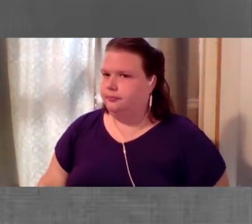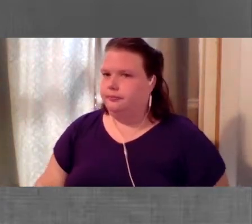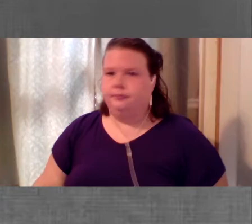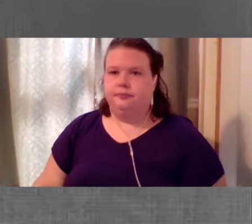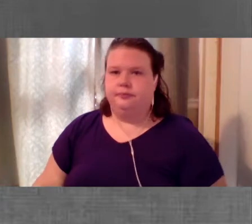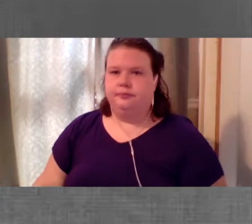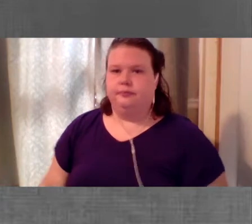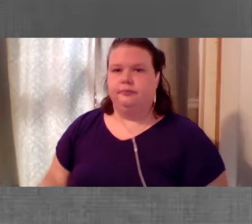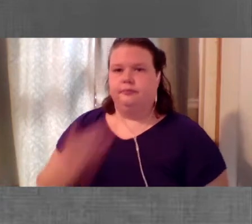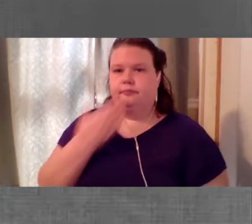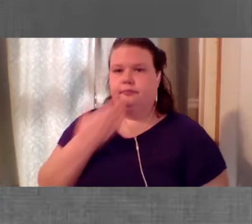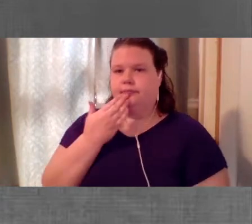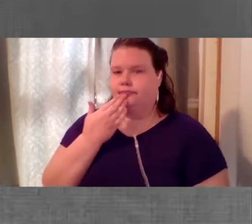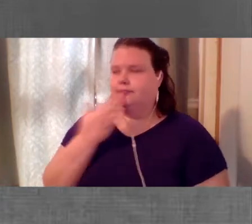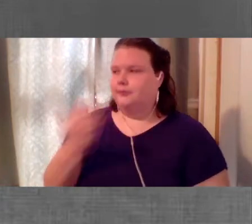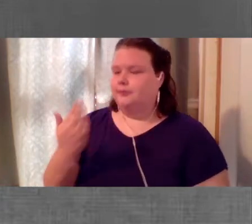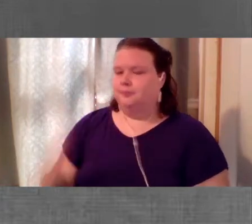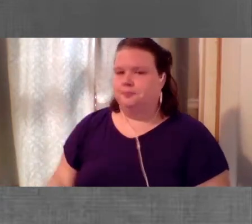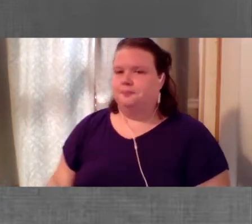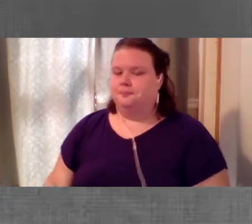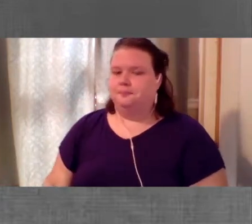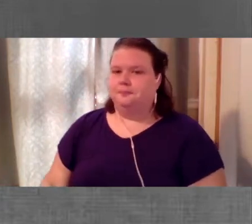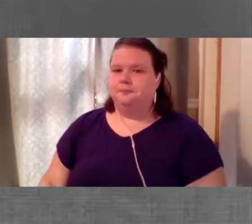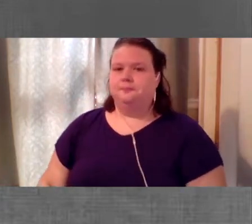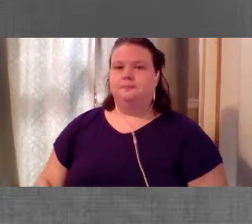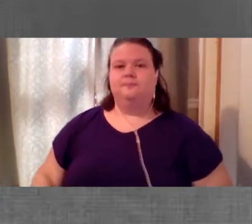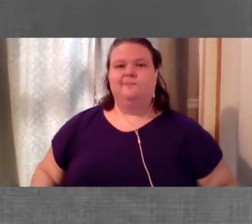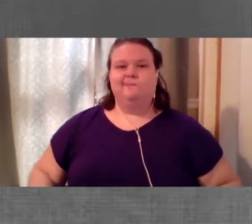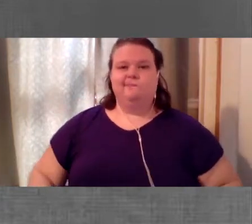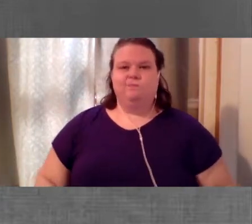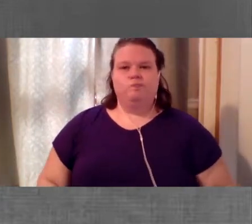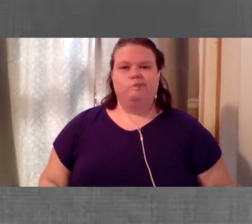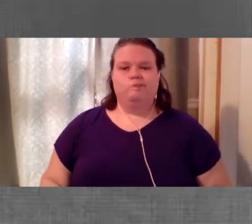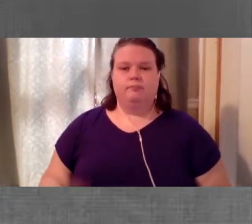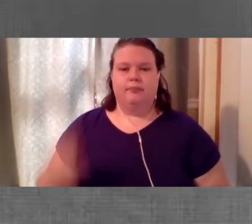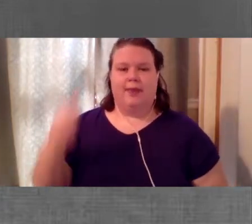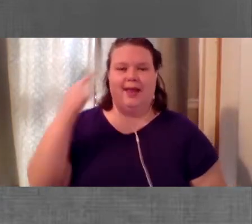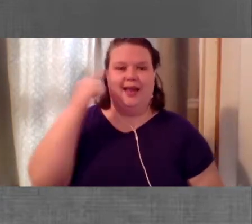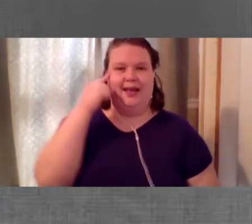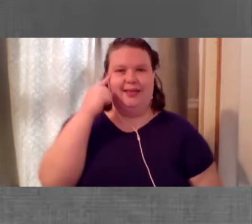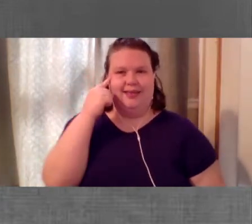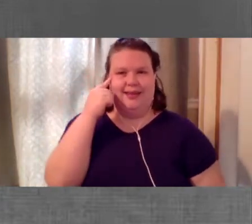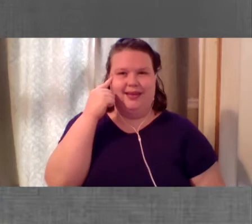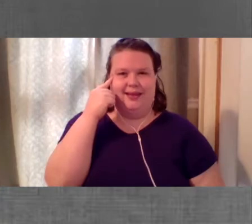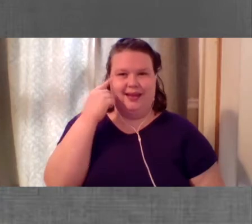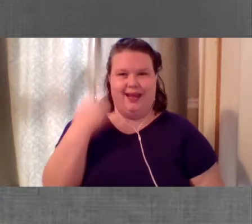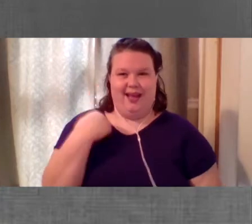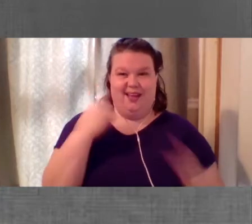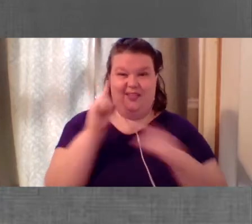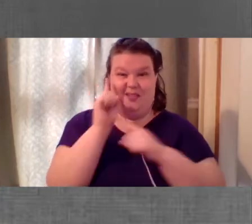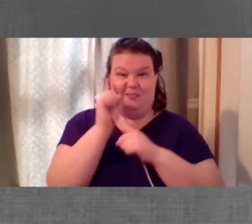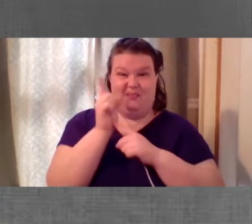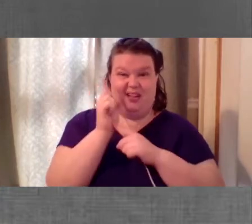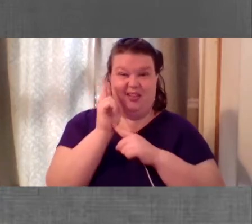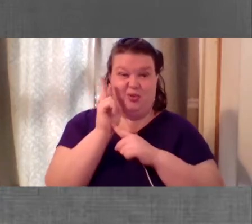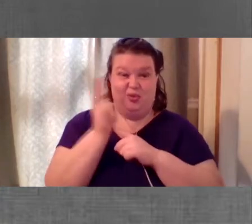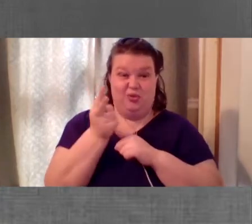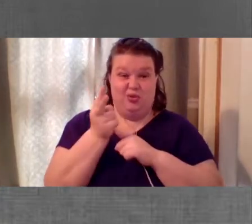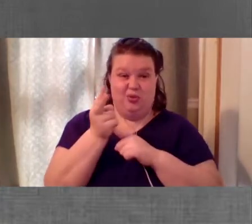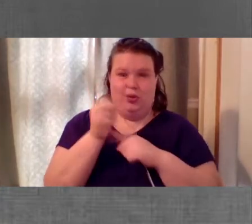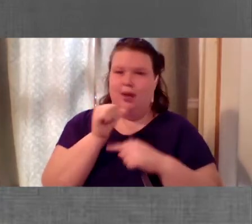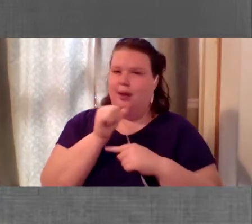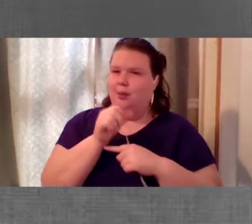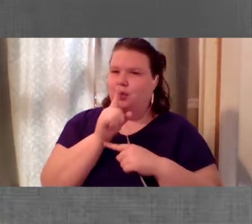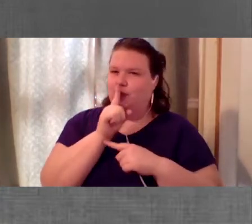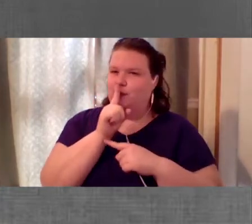Appreciate that. Okay. I think we've got a couple minutes or two. I'm not sure when they're going to